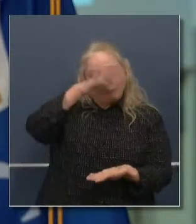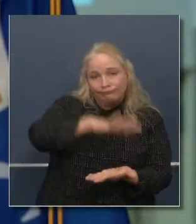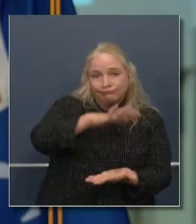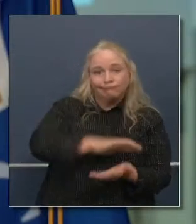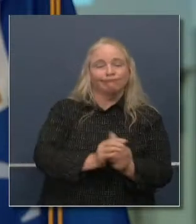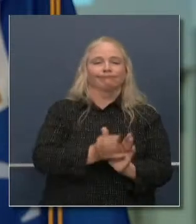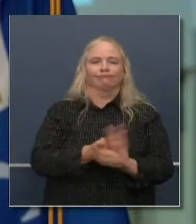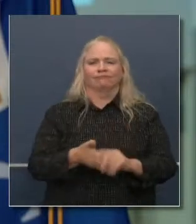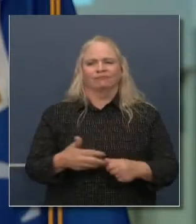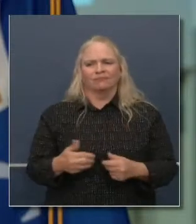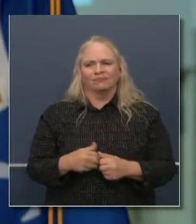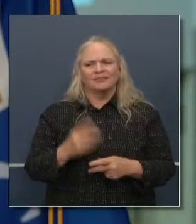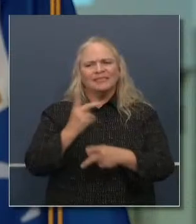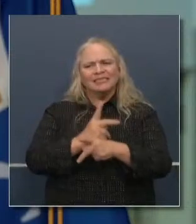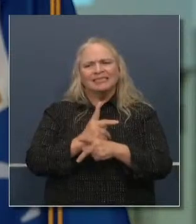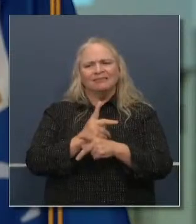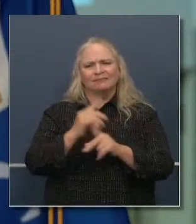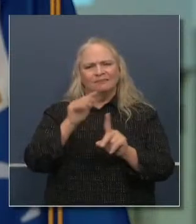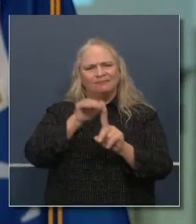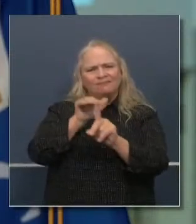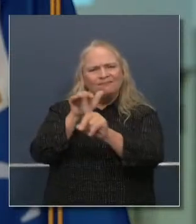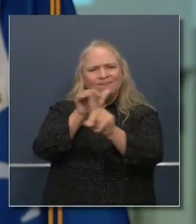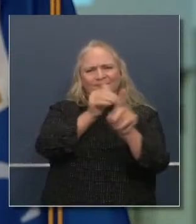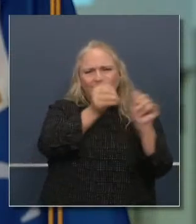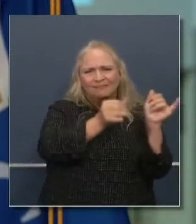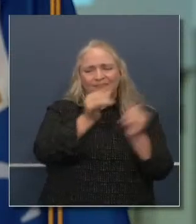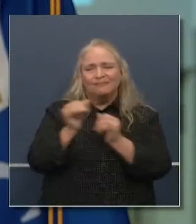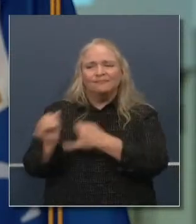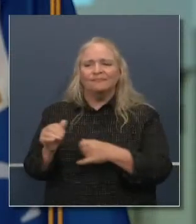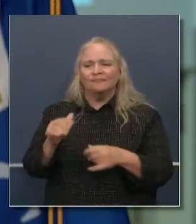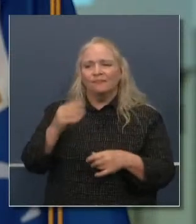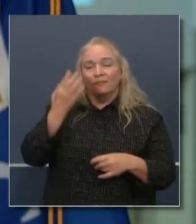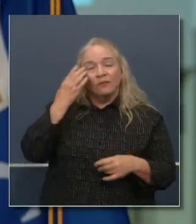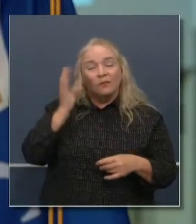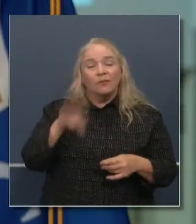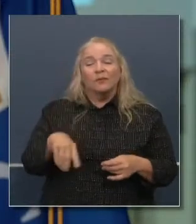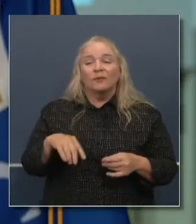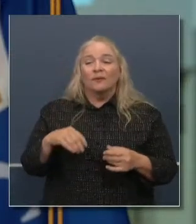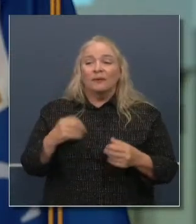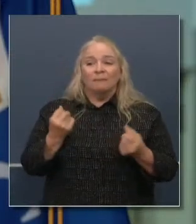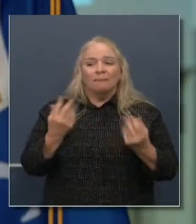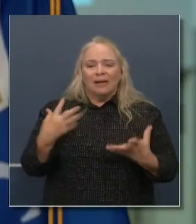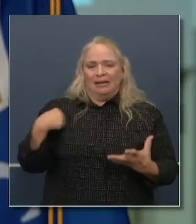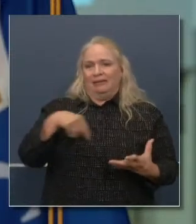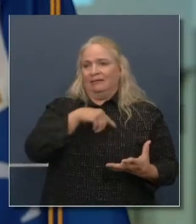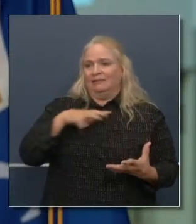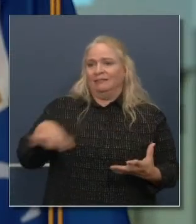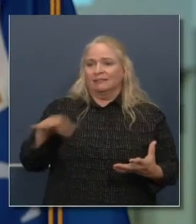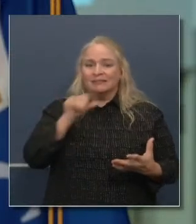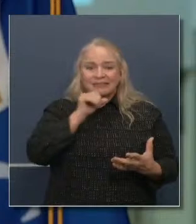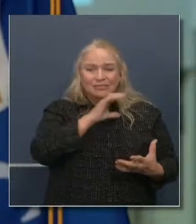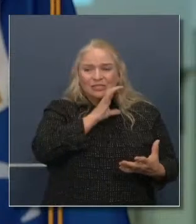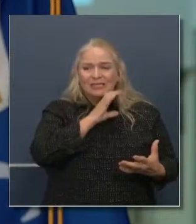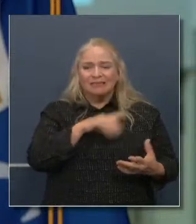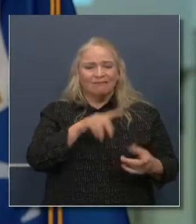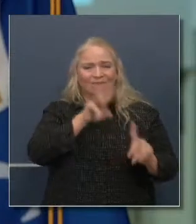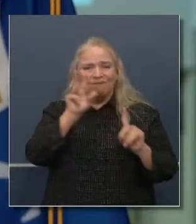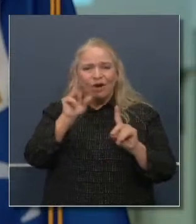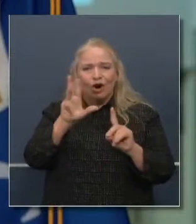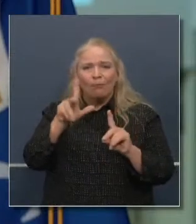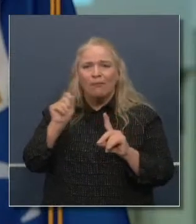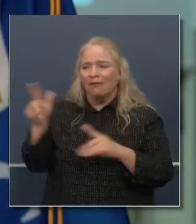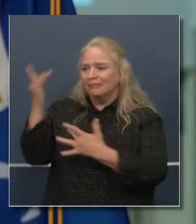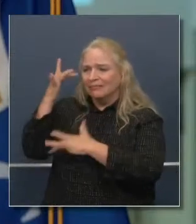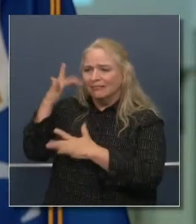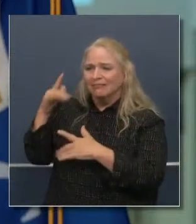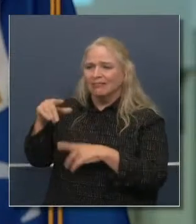you what I don't need to remind you at this stage, the vulnerability that's still placed on our seniors and those that have pre-existing